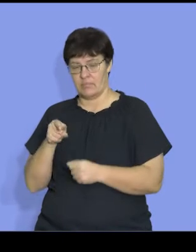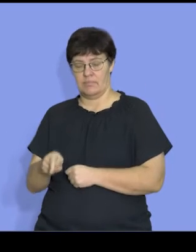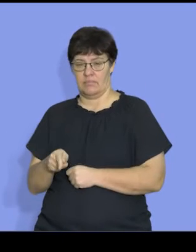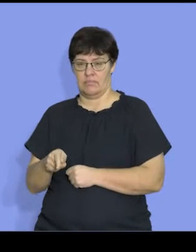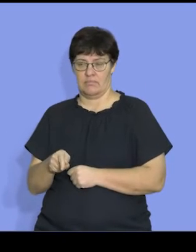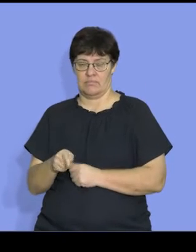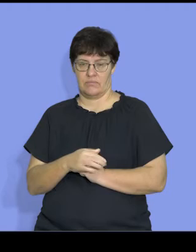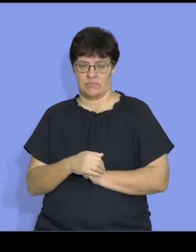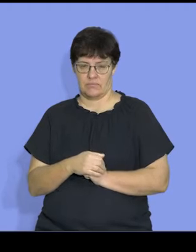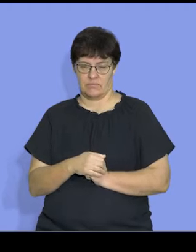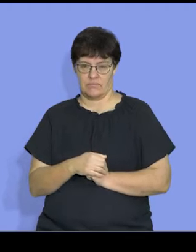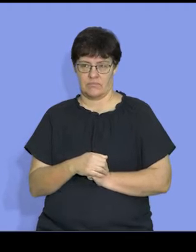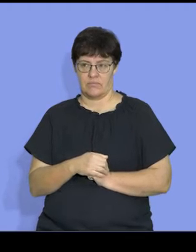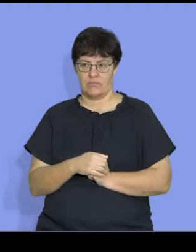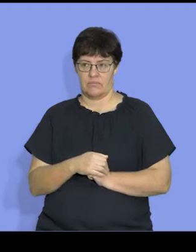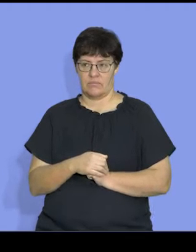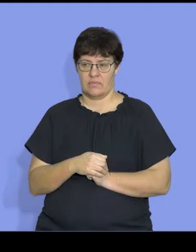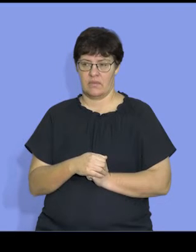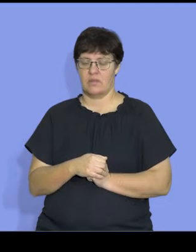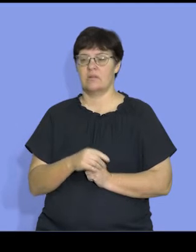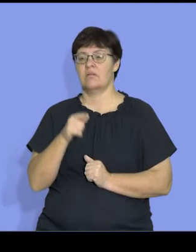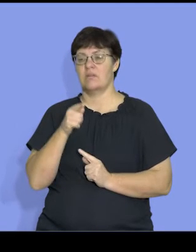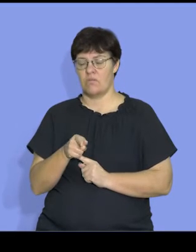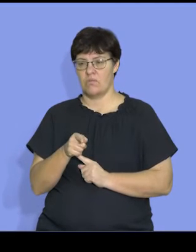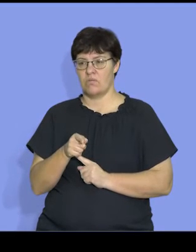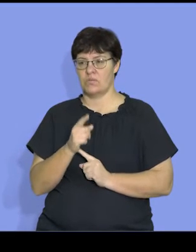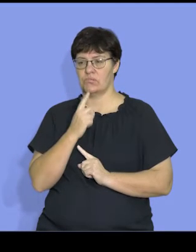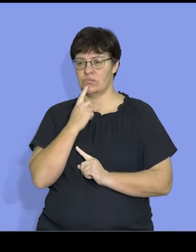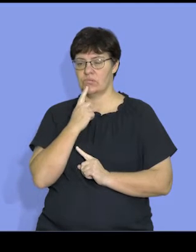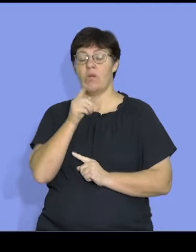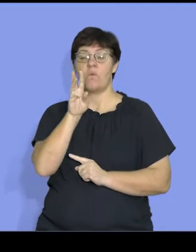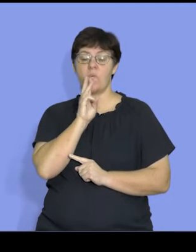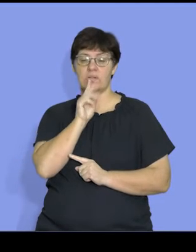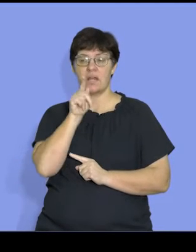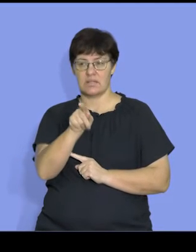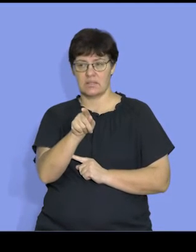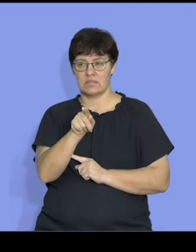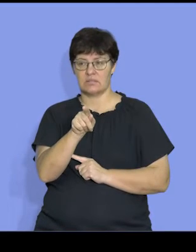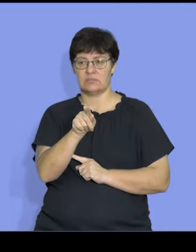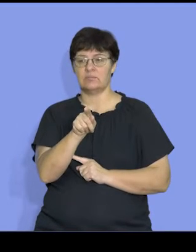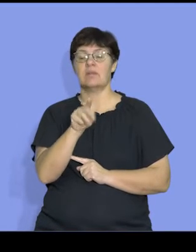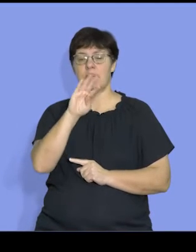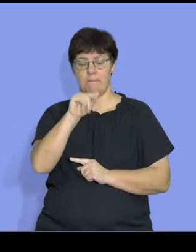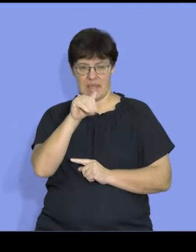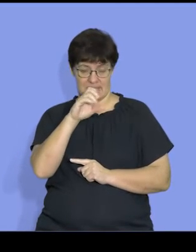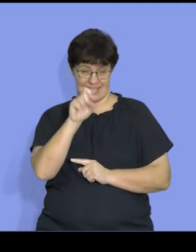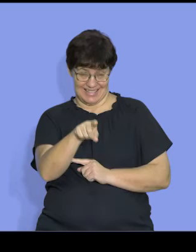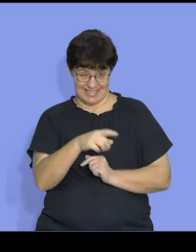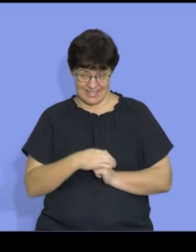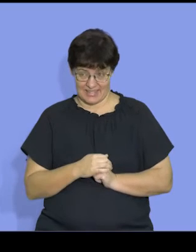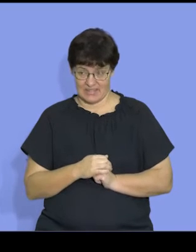is transferred from sulfuric acid to water. Okay, so in this case, water acts as a proton acceptor, hence it is